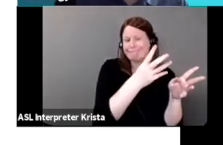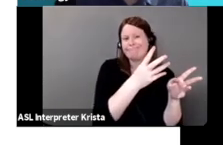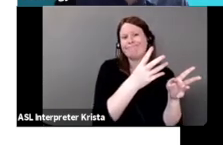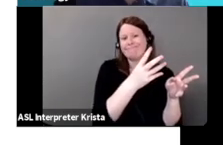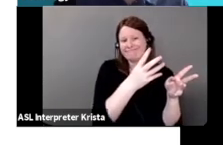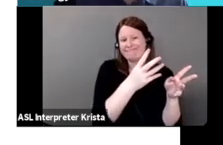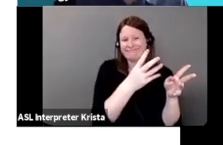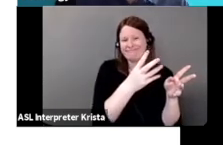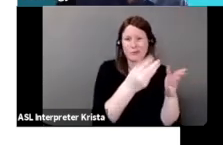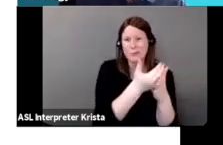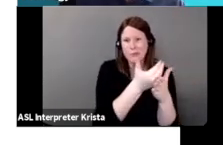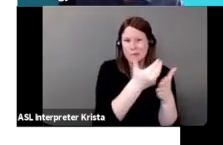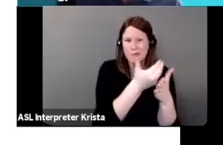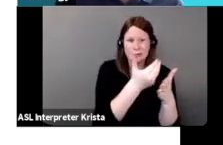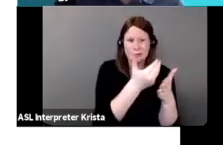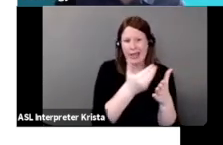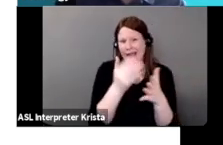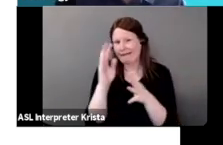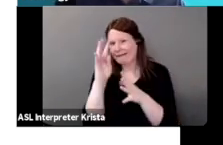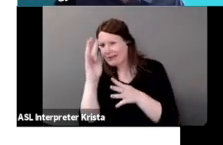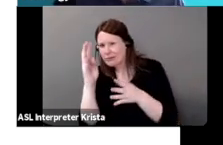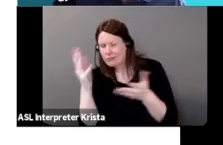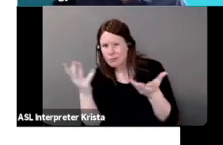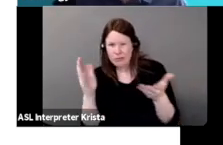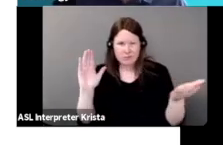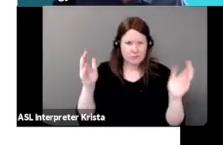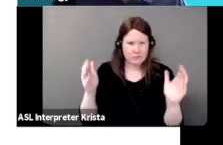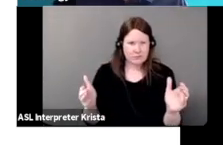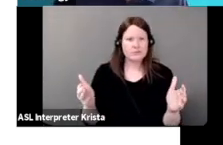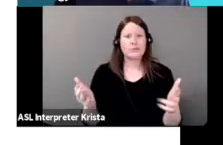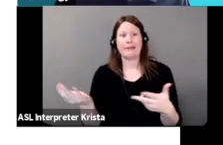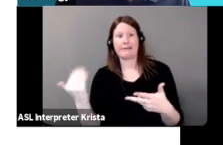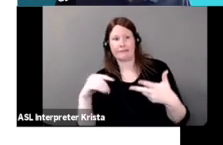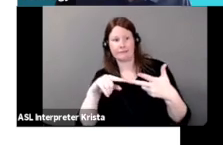bit. And the third point is there must be utility. It must be useful.